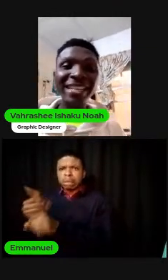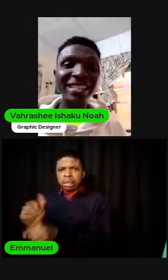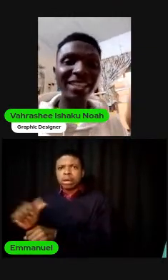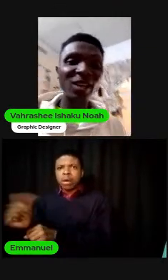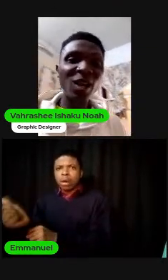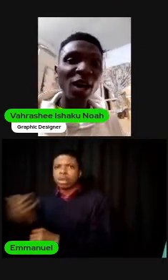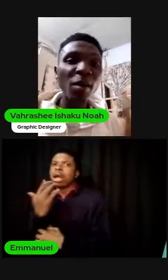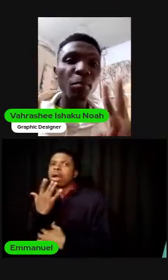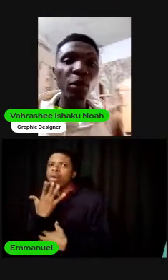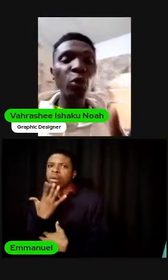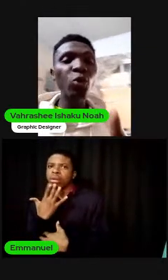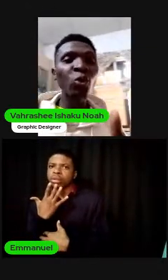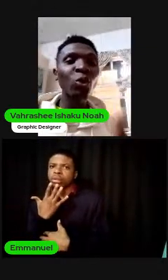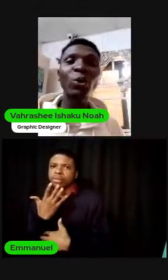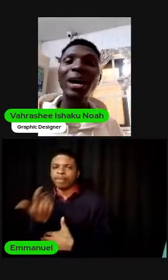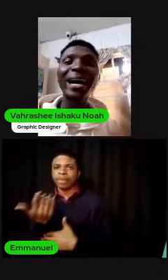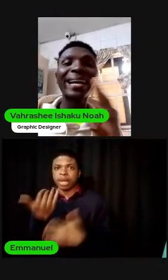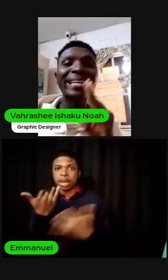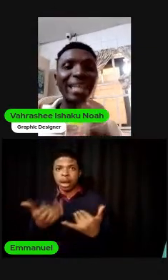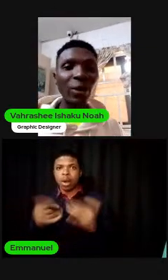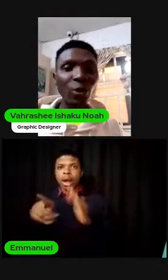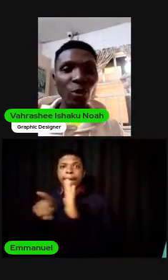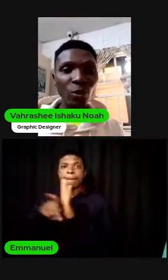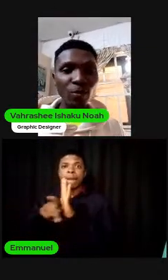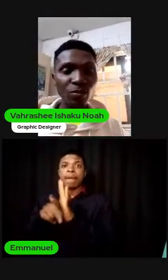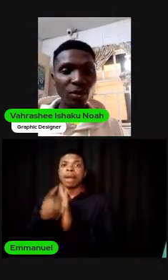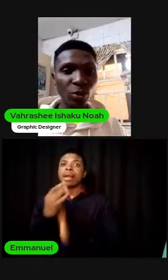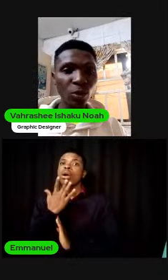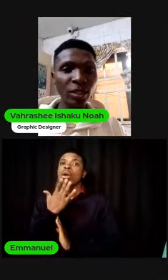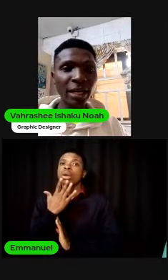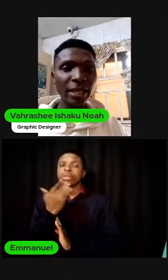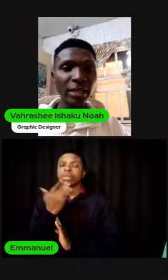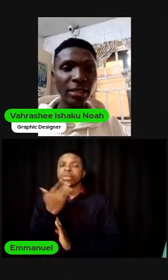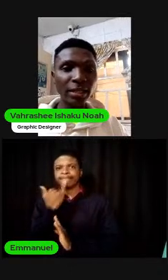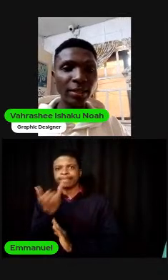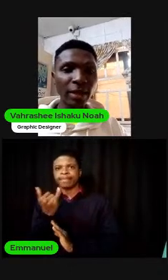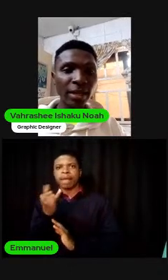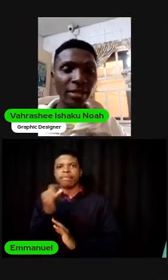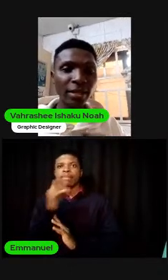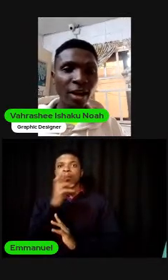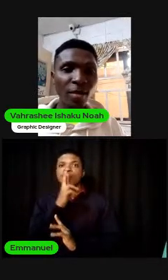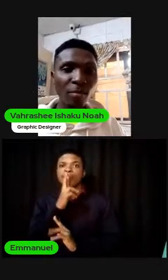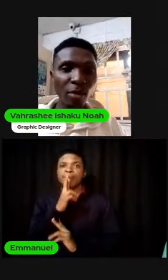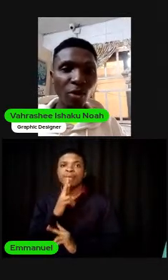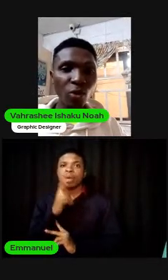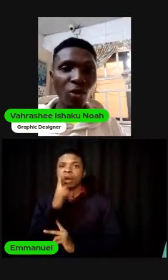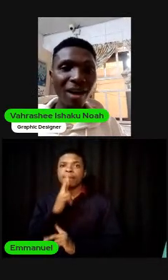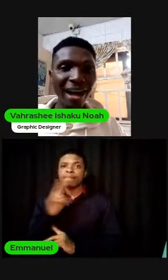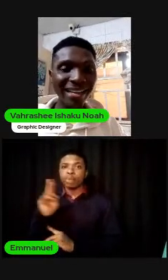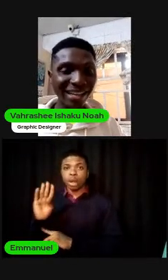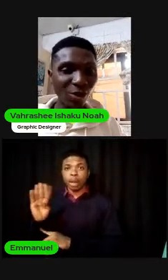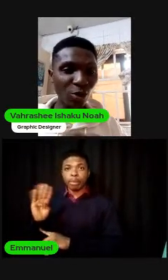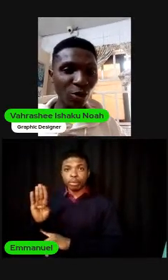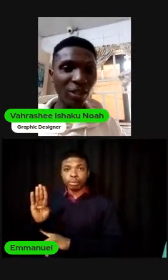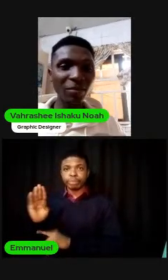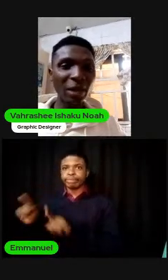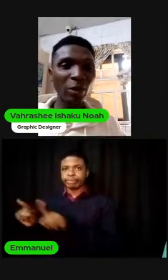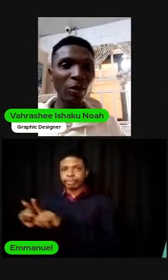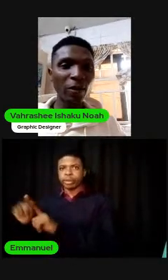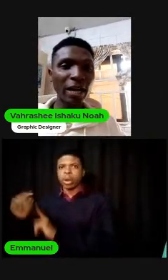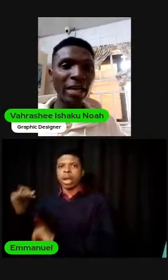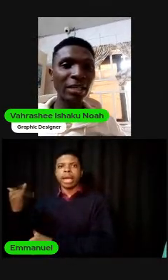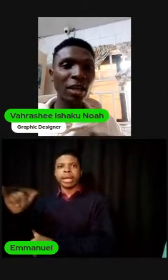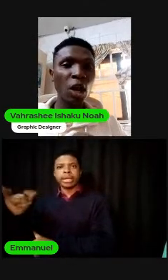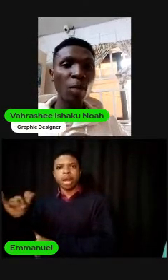red, blue, and yellow. So this is it, red, blue, and yellow. You see them